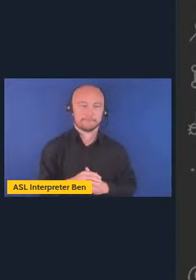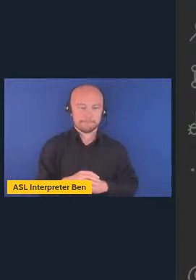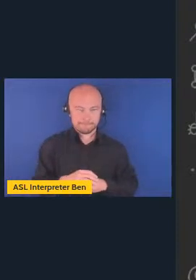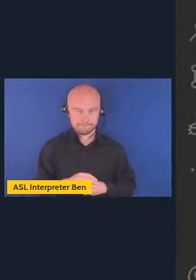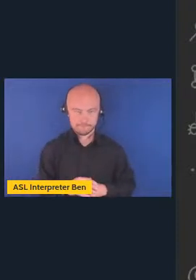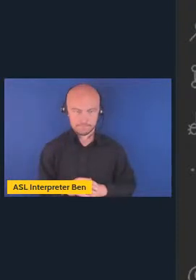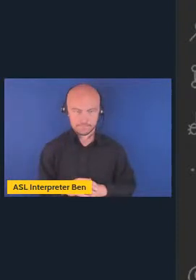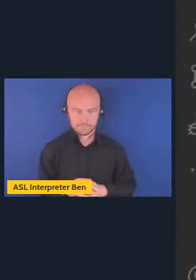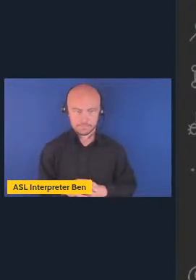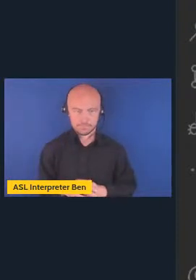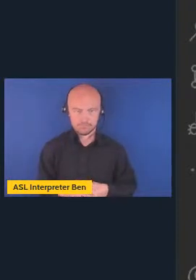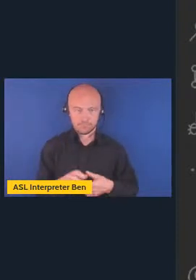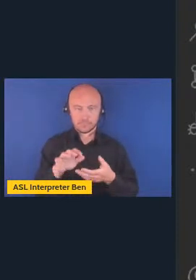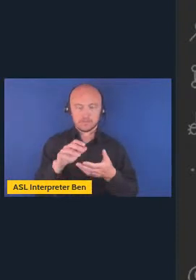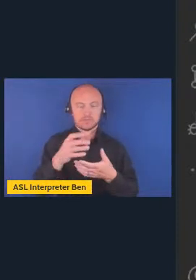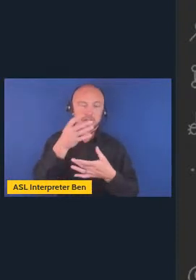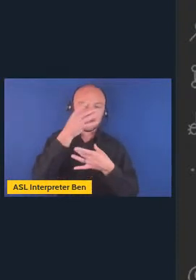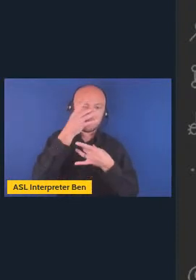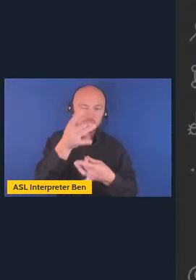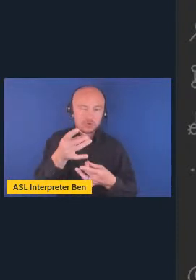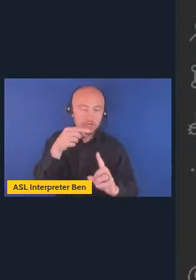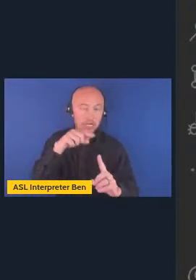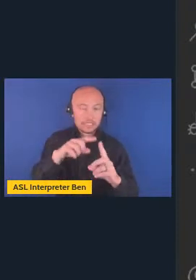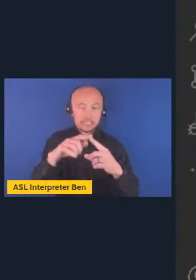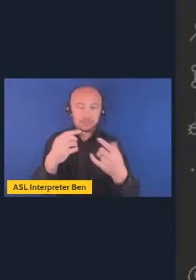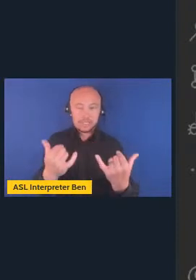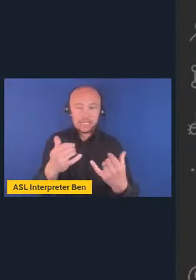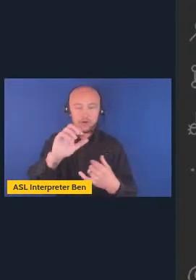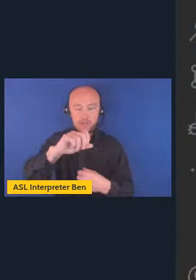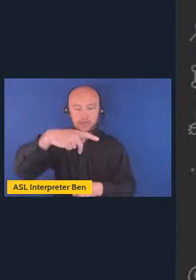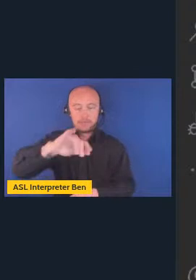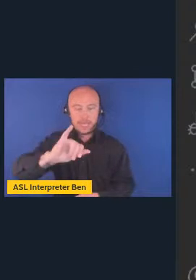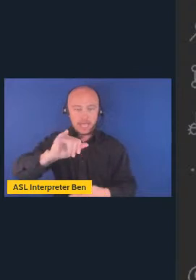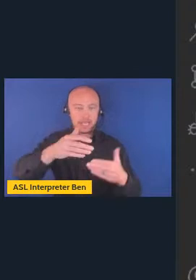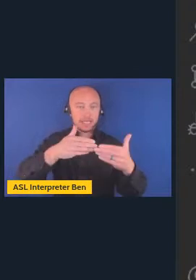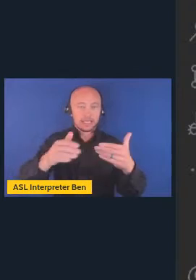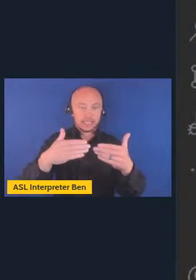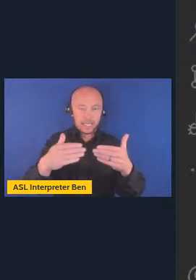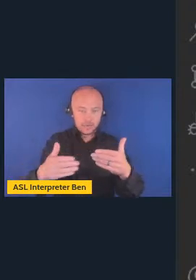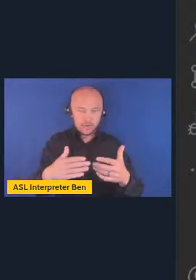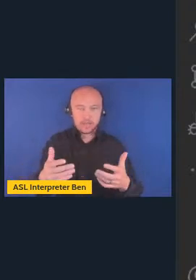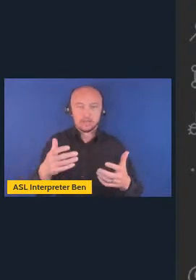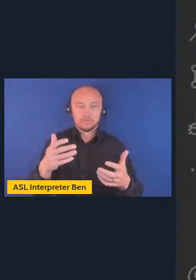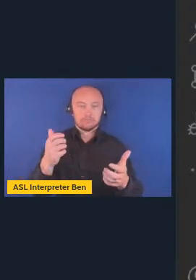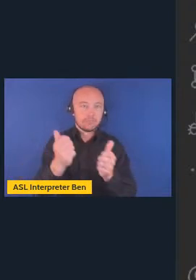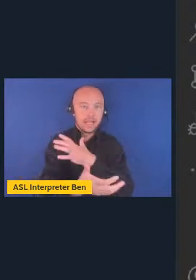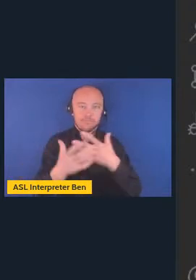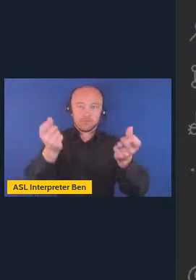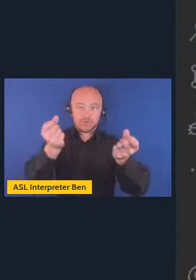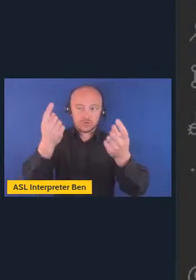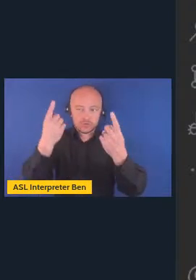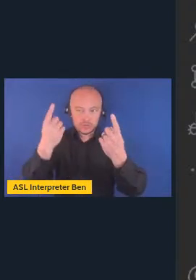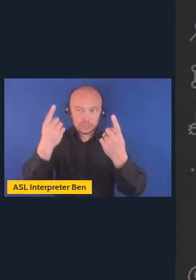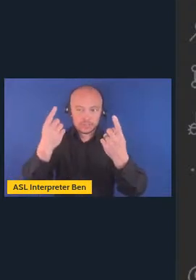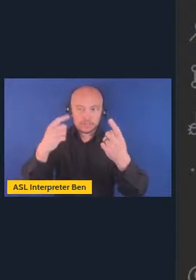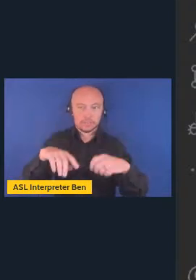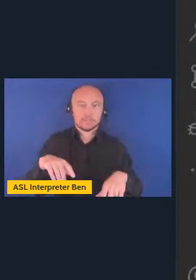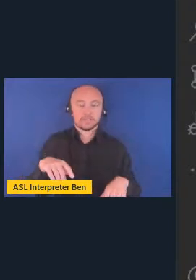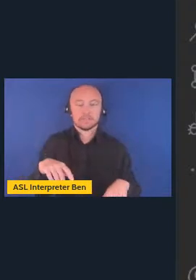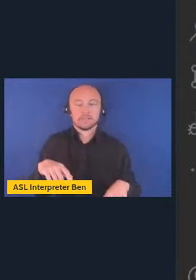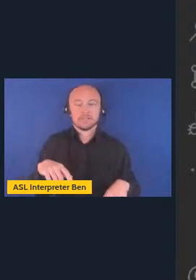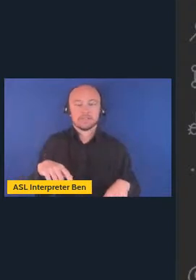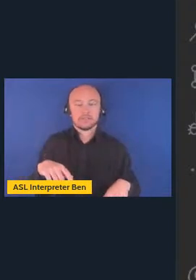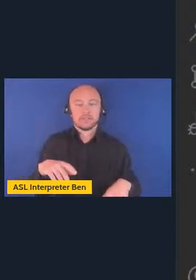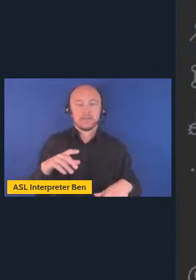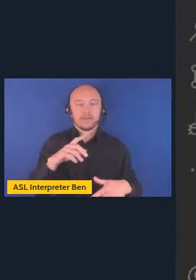Now the counter is interesting because until now, API was API gateway, bucket was S3, everybody understood it. The counter actually in